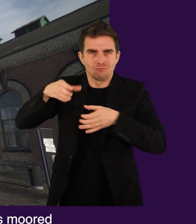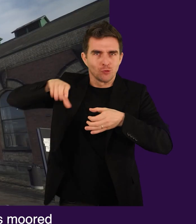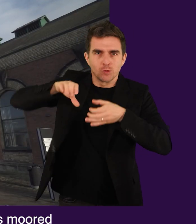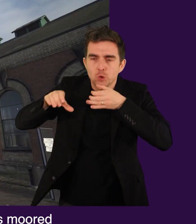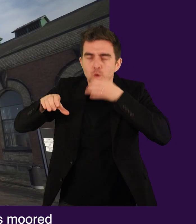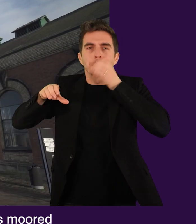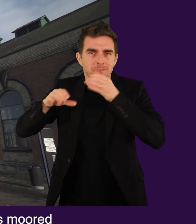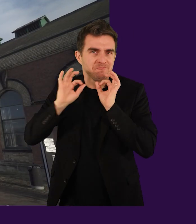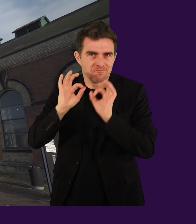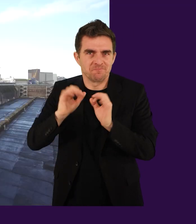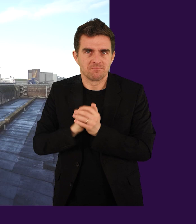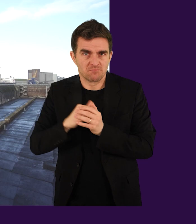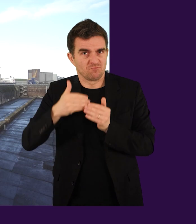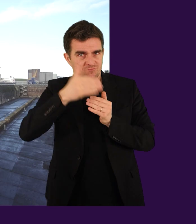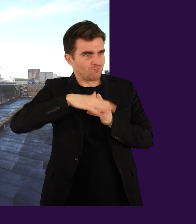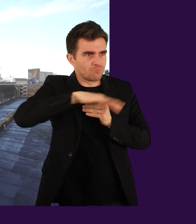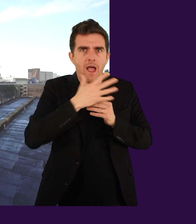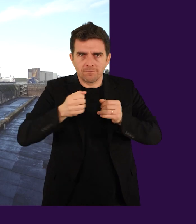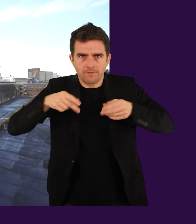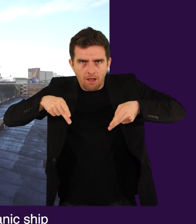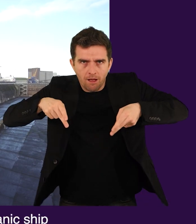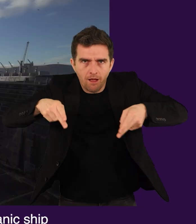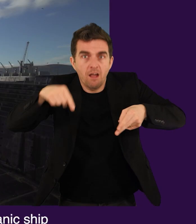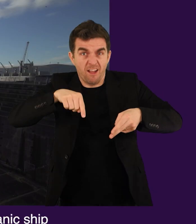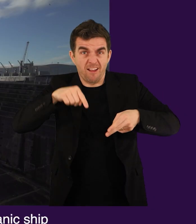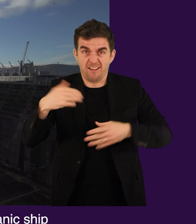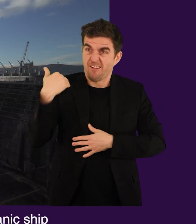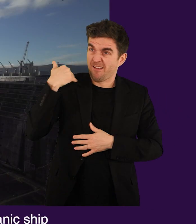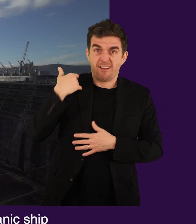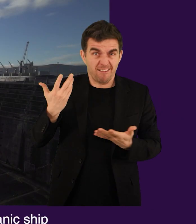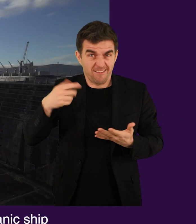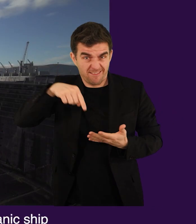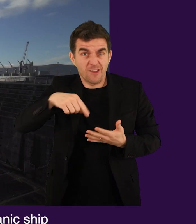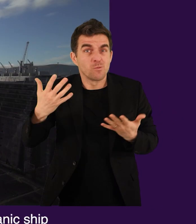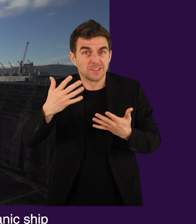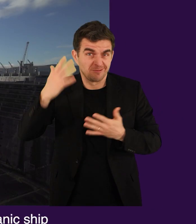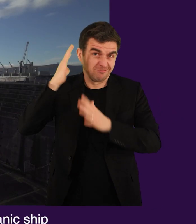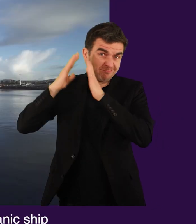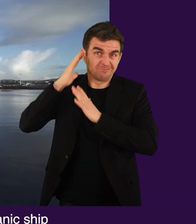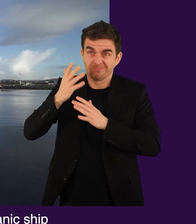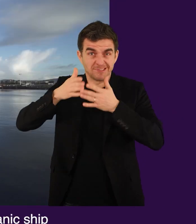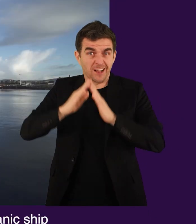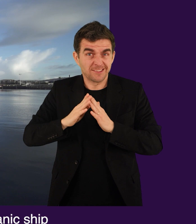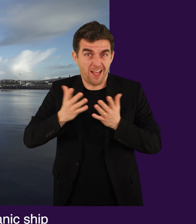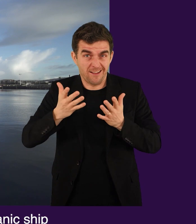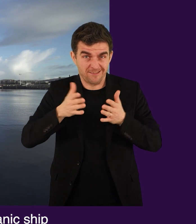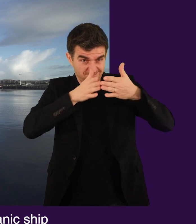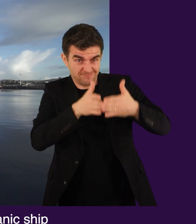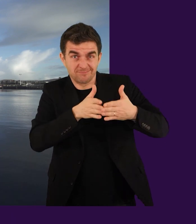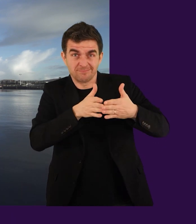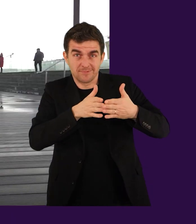Titanic Distillery and Thompson's Dock. Mom said this is where the Titanic ship was launched on her